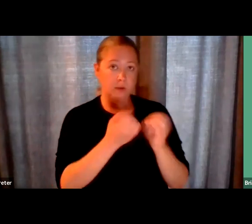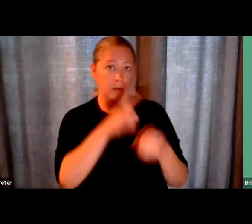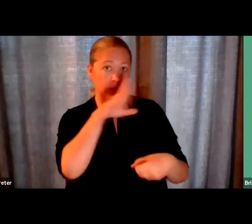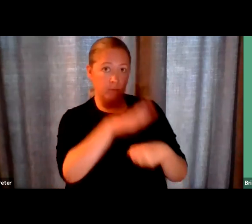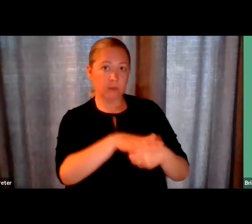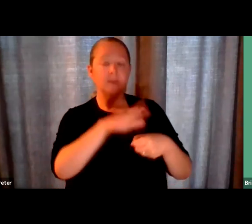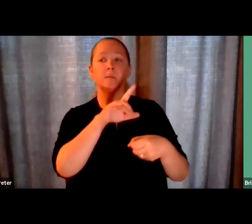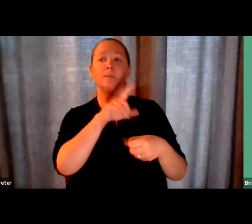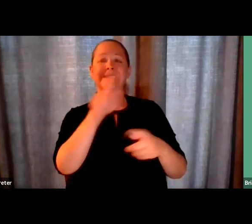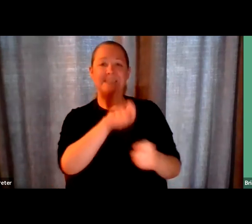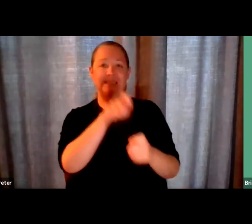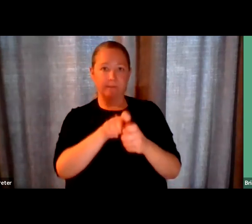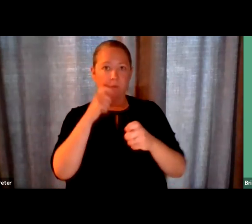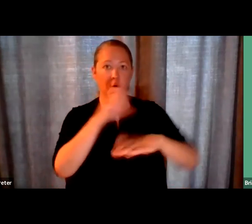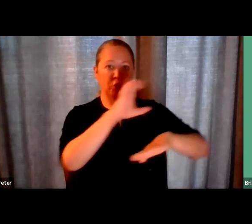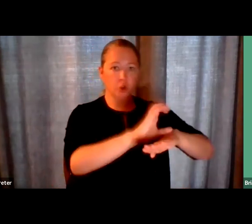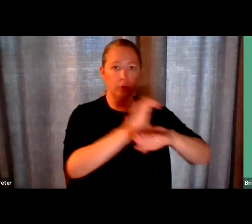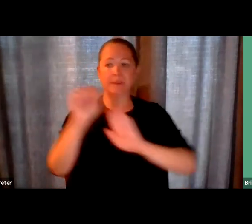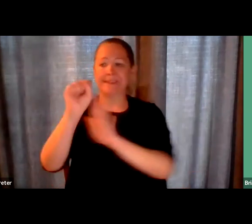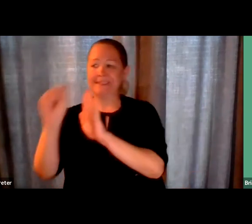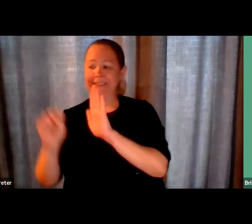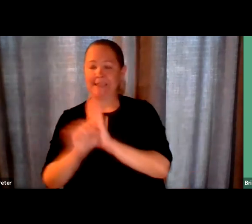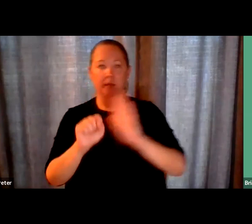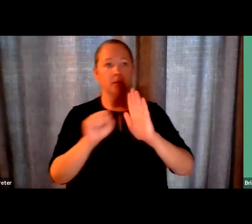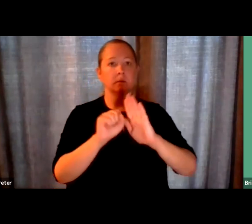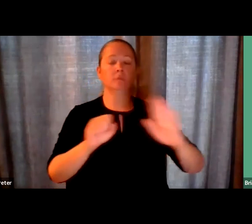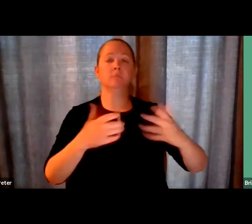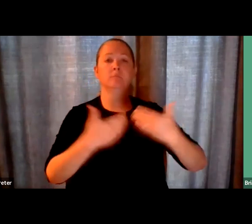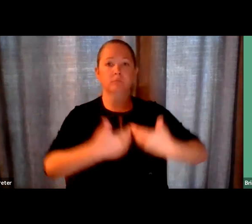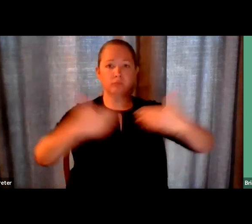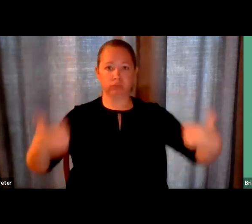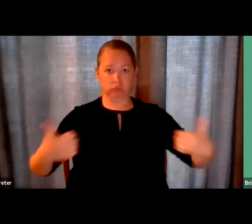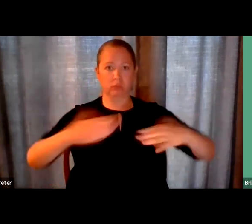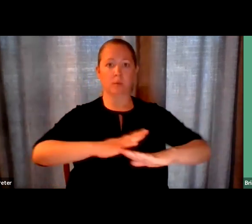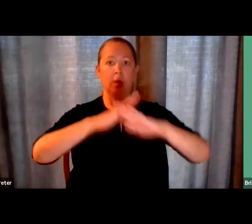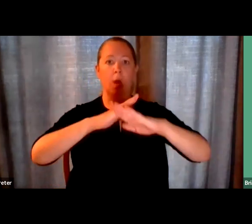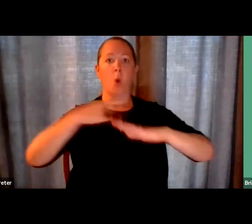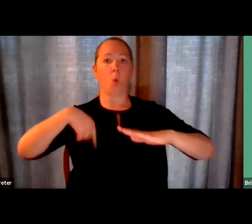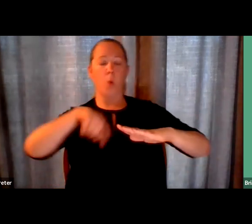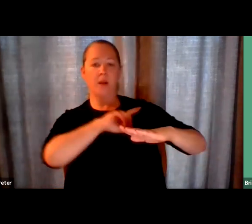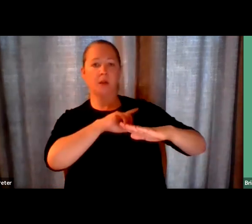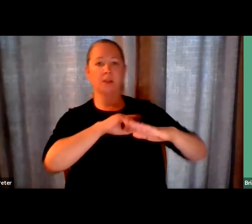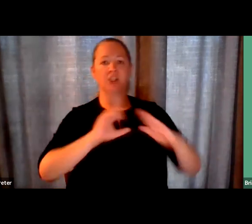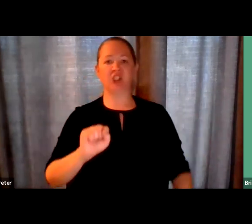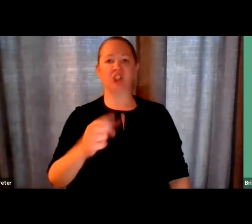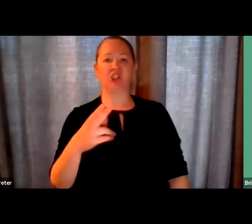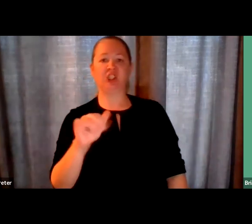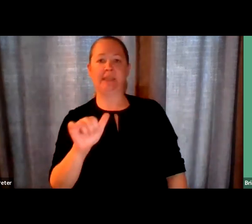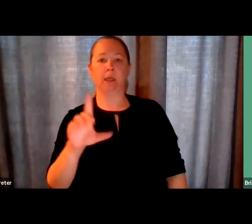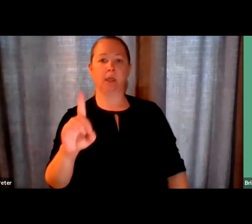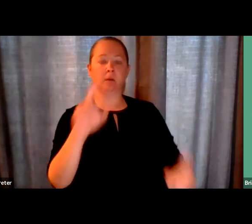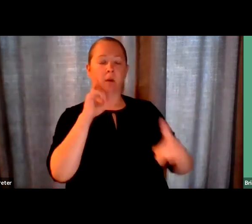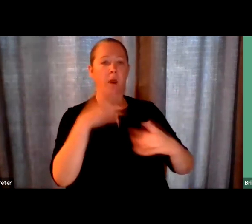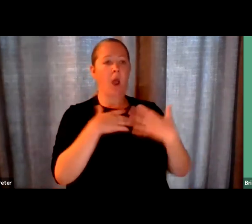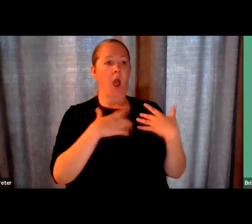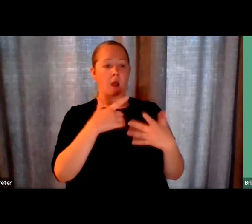solely to defending the separation of church and state. We are the shield protecting the foundational American principle of freedom of